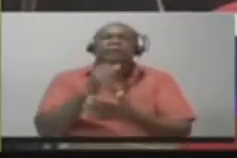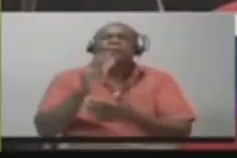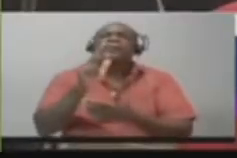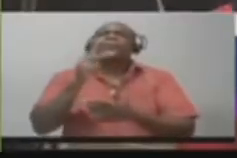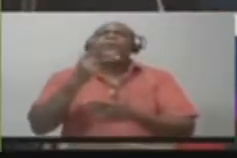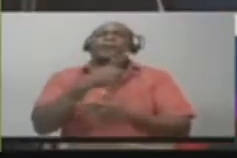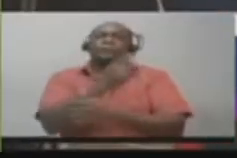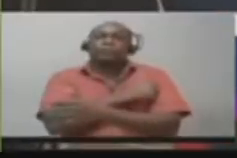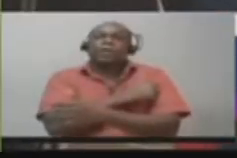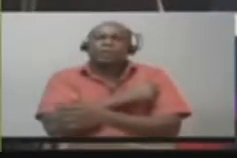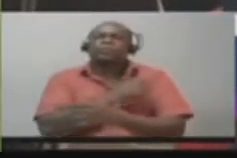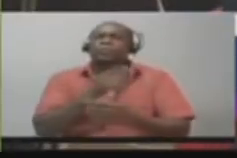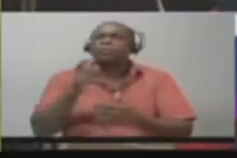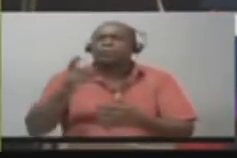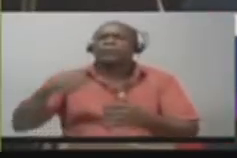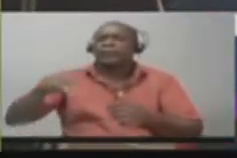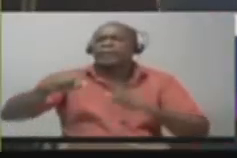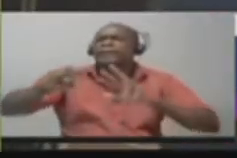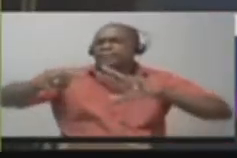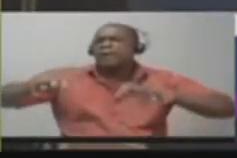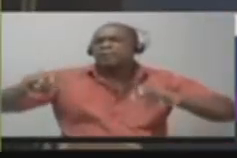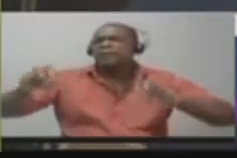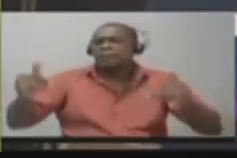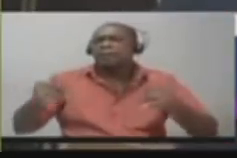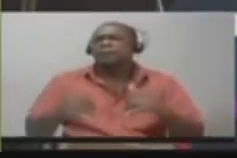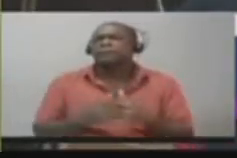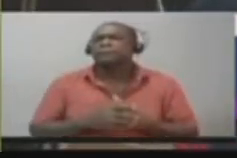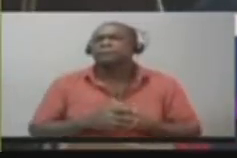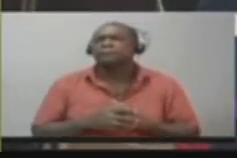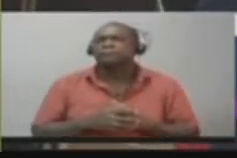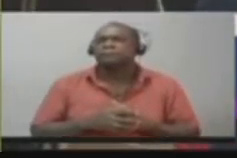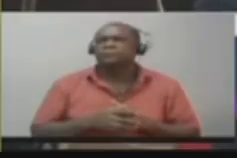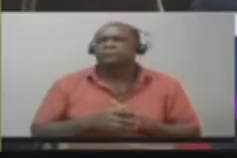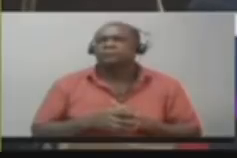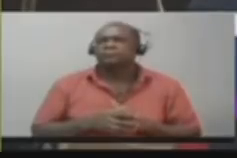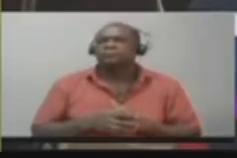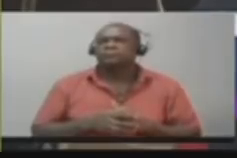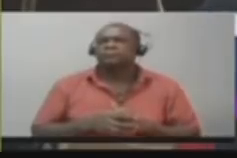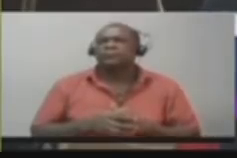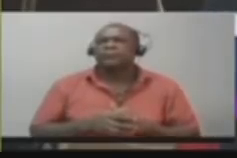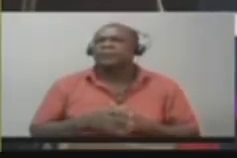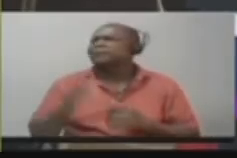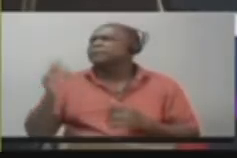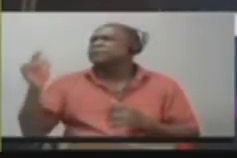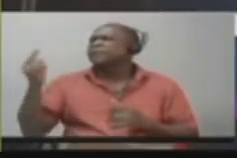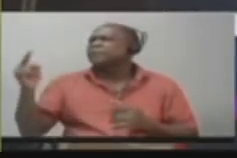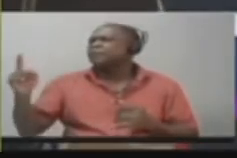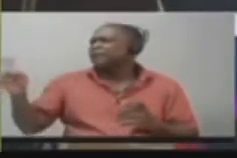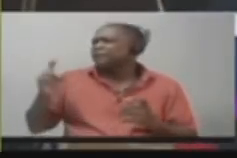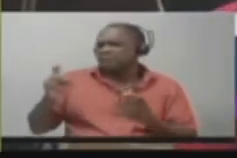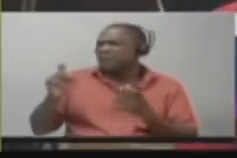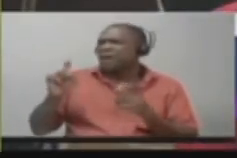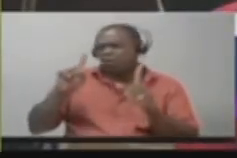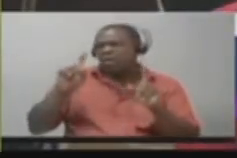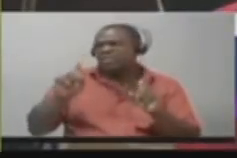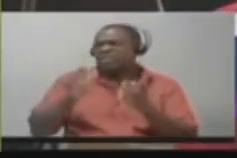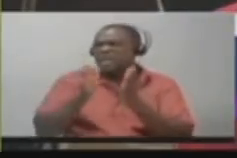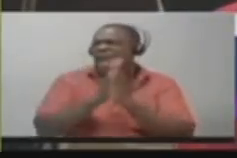question. It's a colleague passed along this question to me. Maybe go book to colleague.